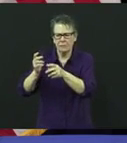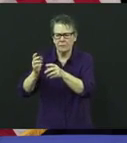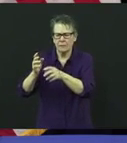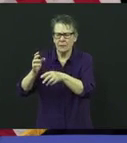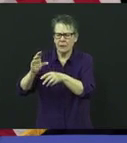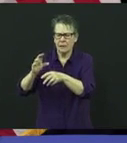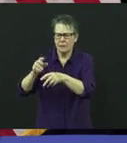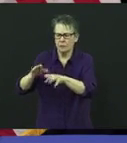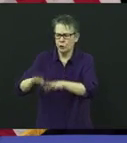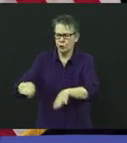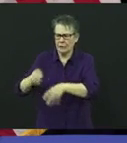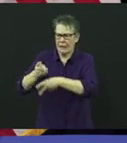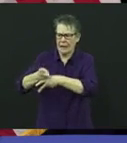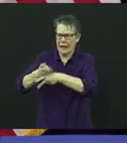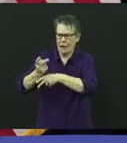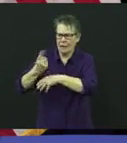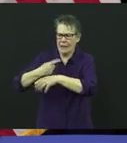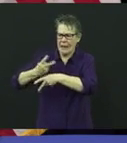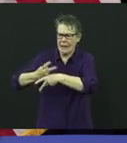this potential policy debate?